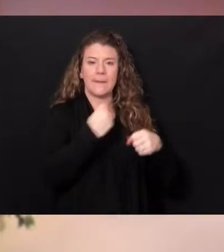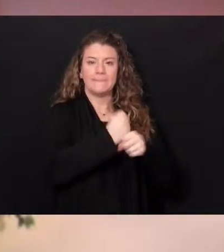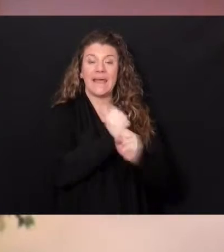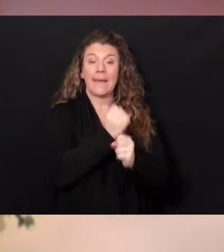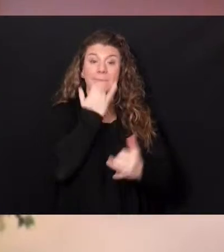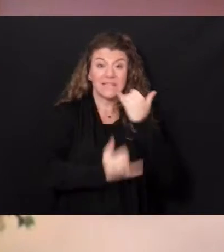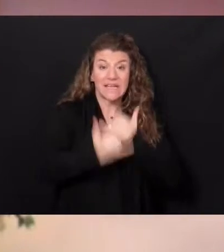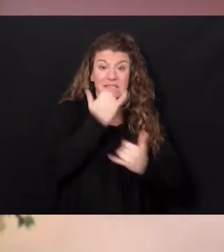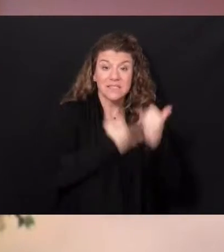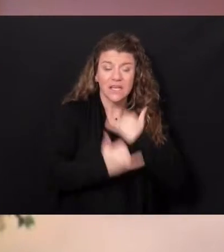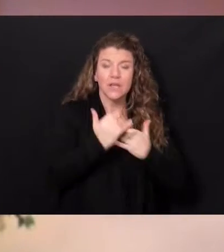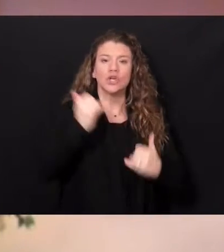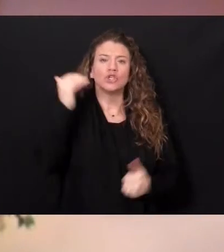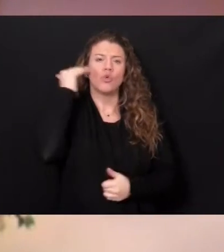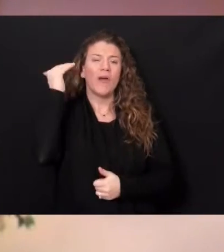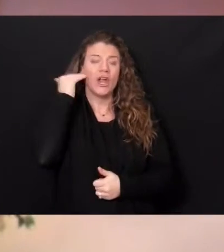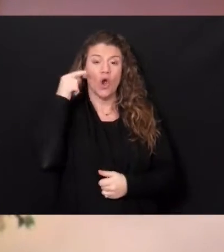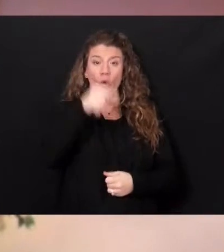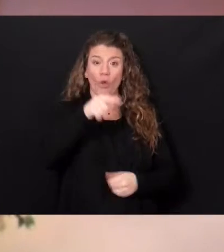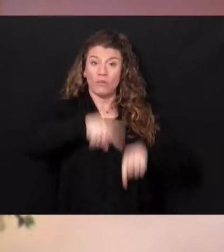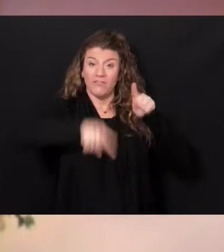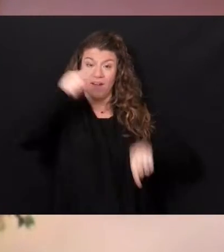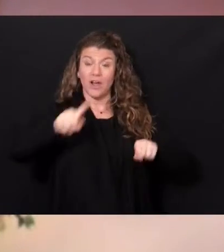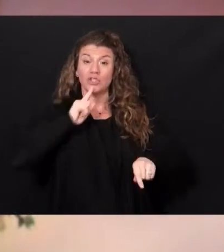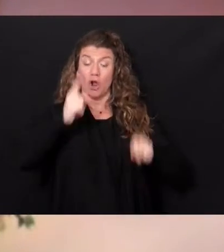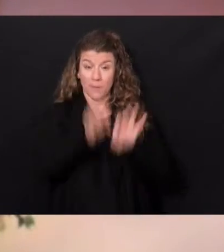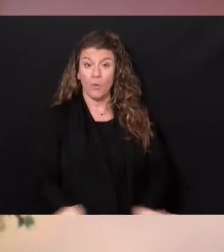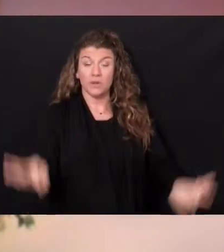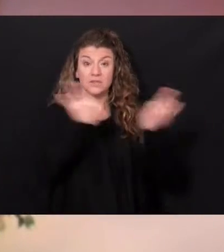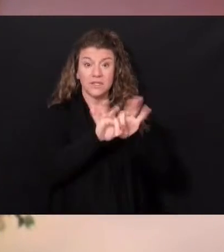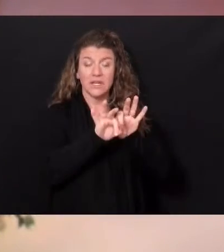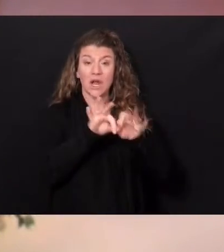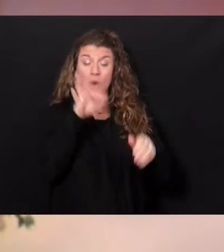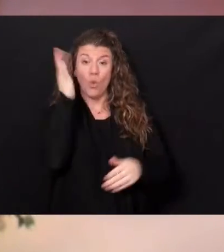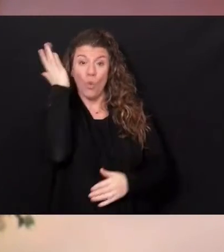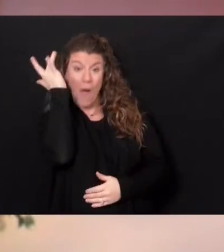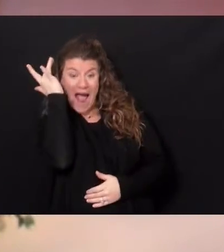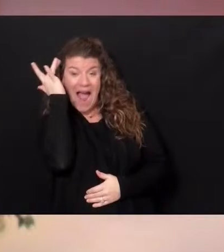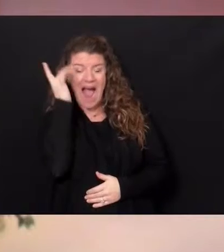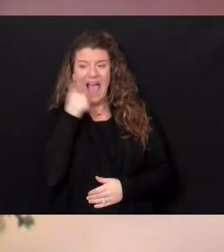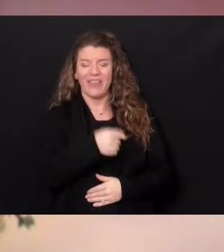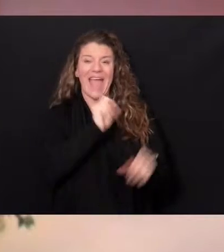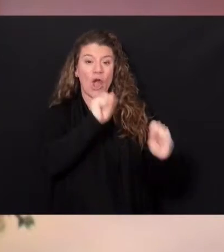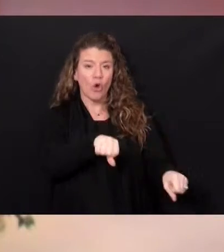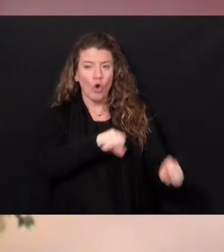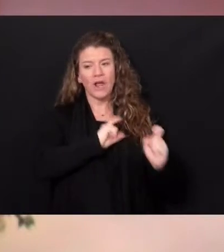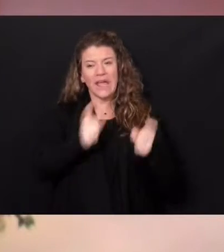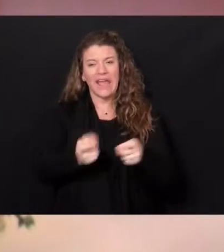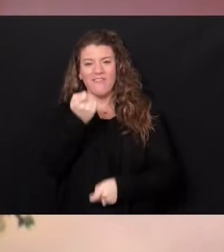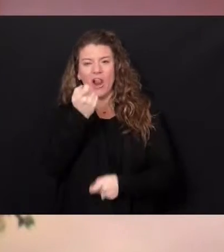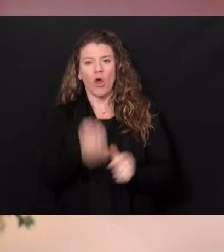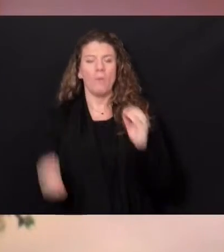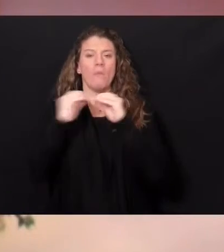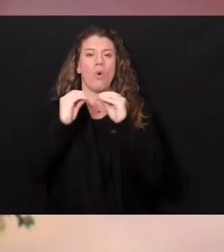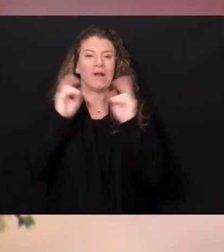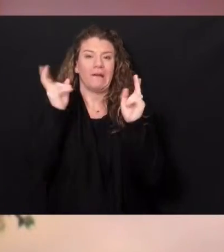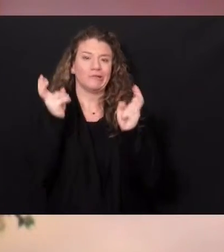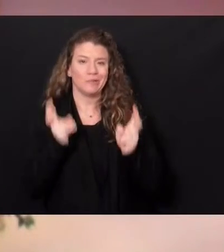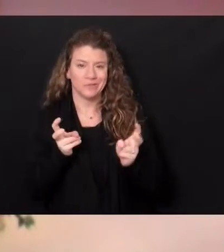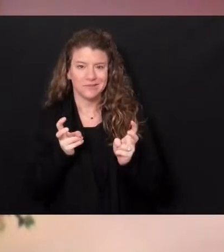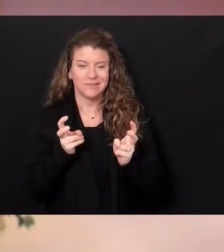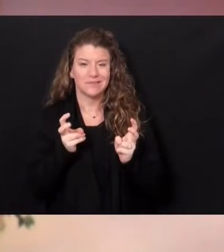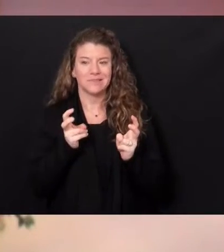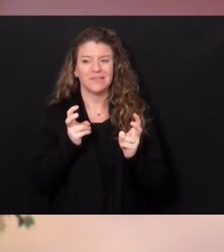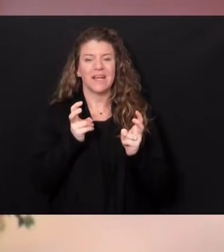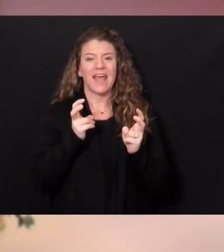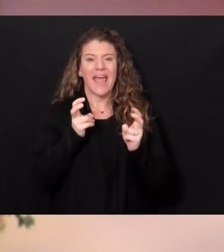these variants are important in causing potentially a little bit more